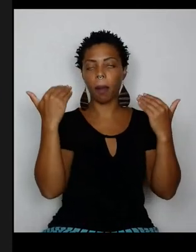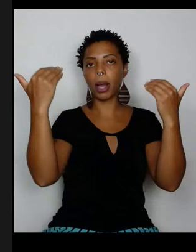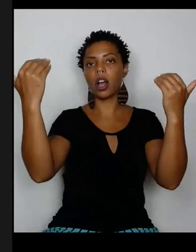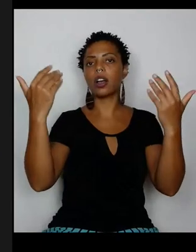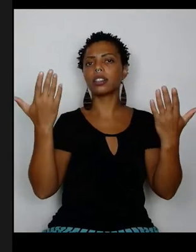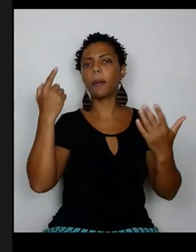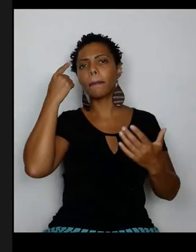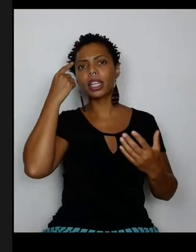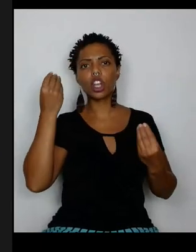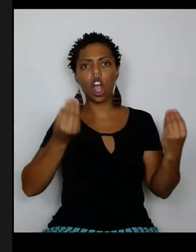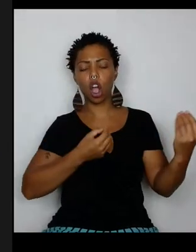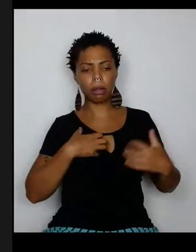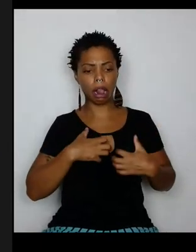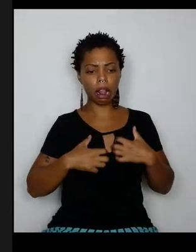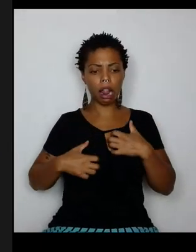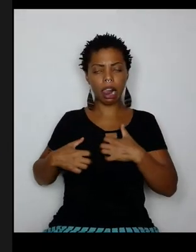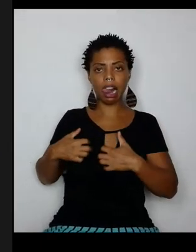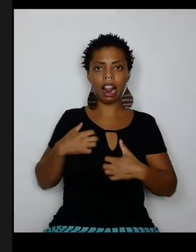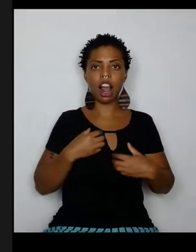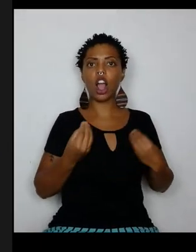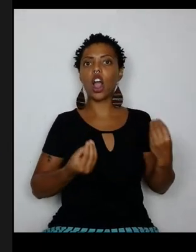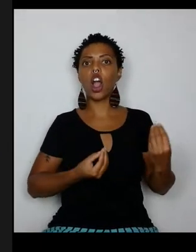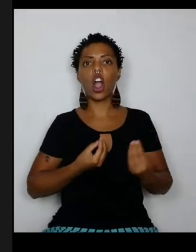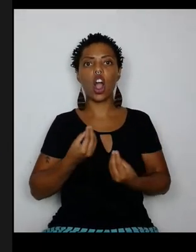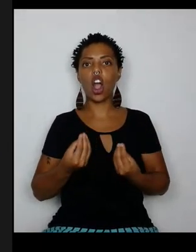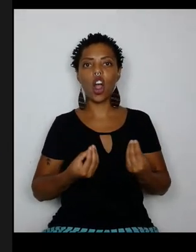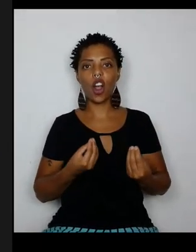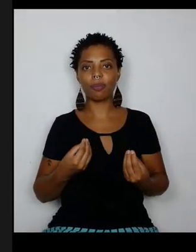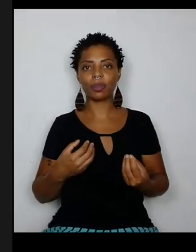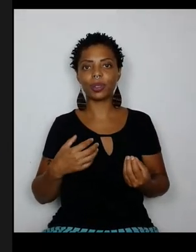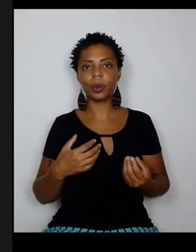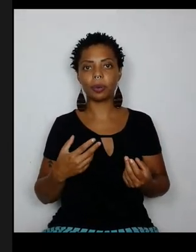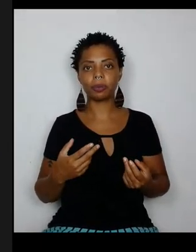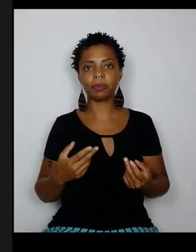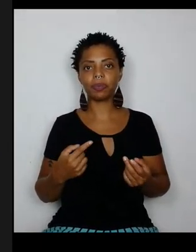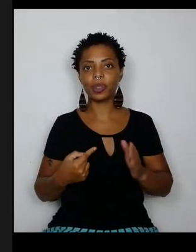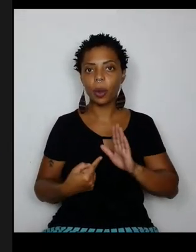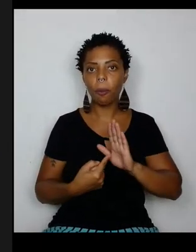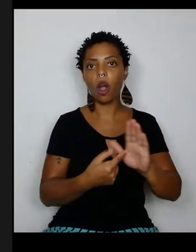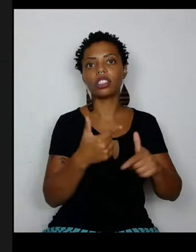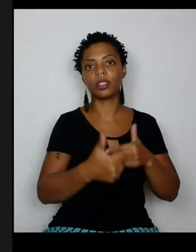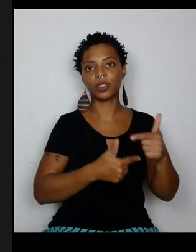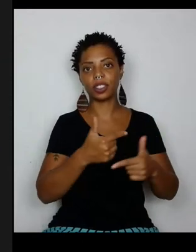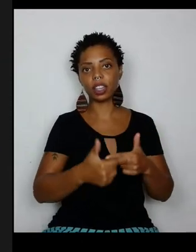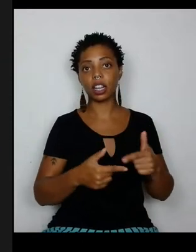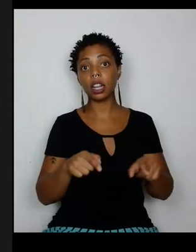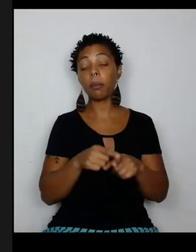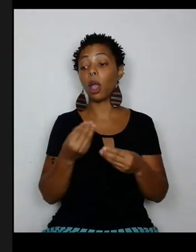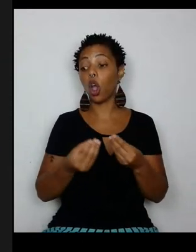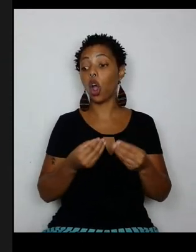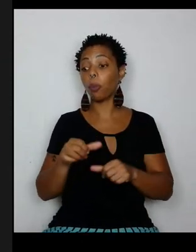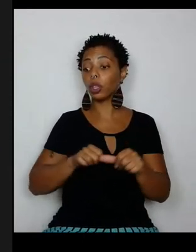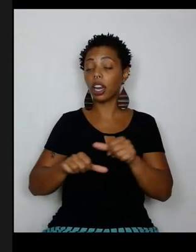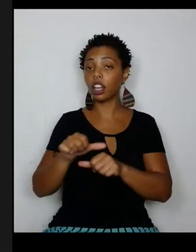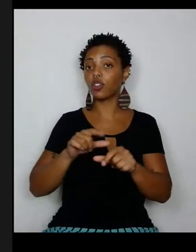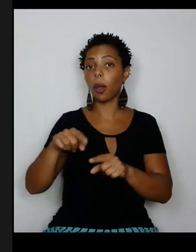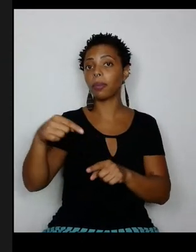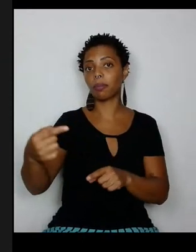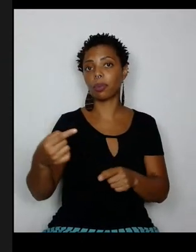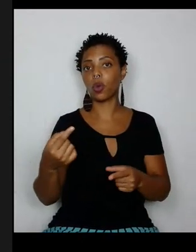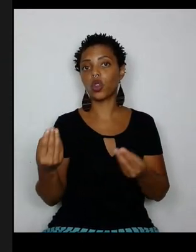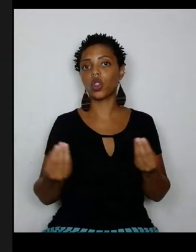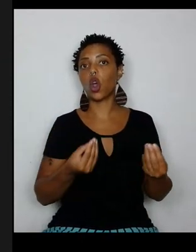i mean it makes me wonder i think about this different perspectives and